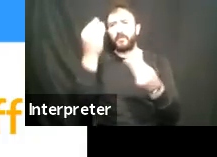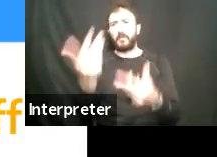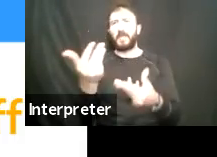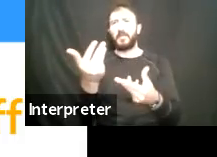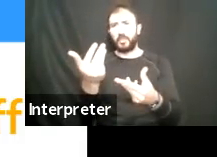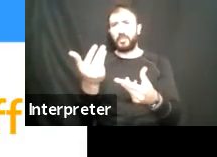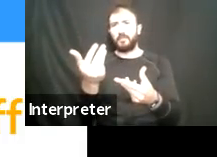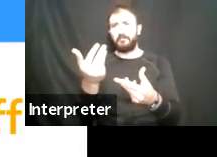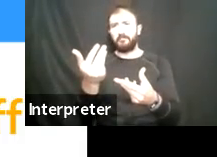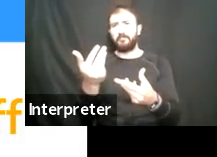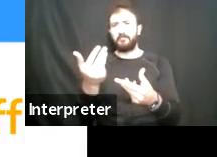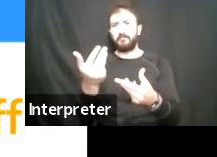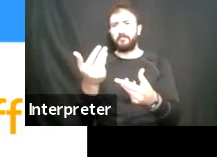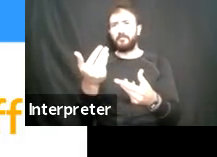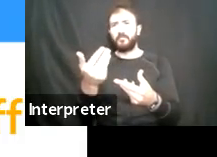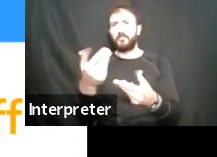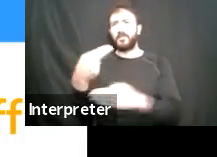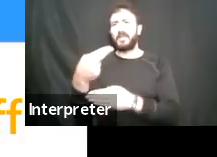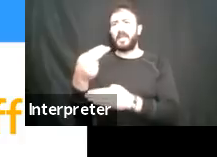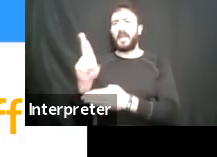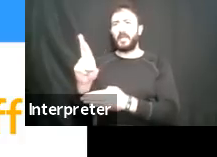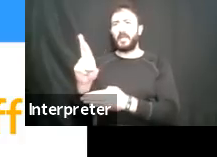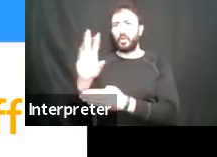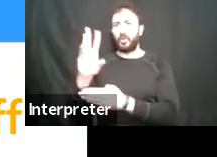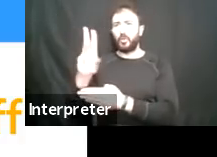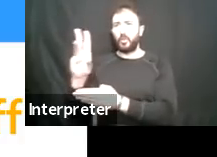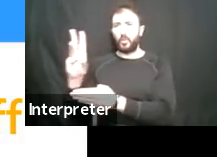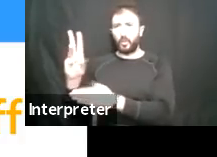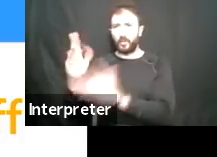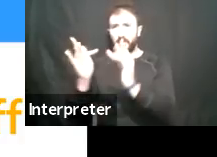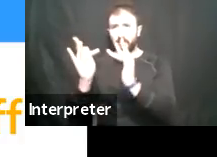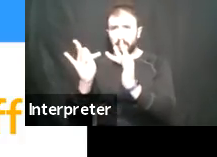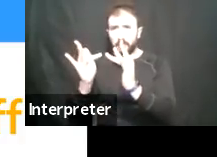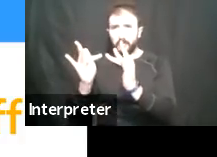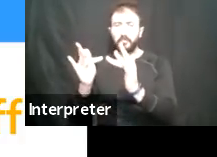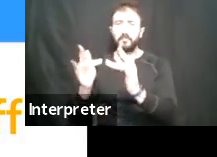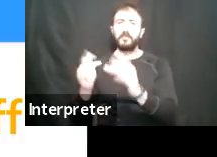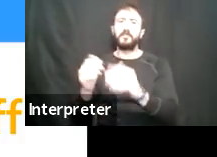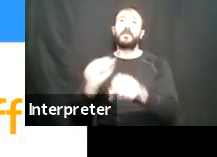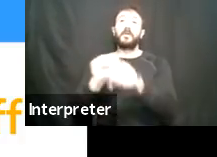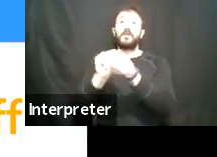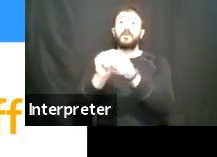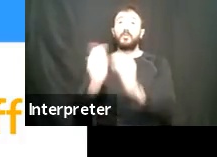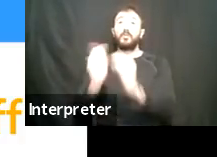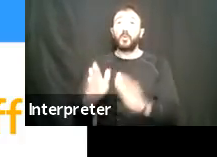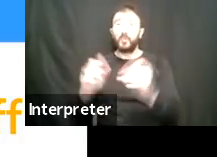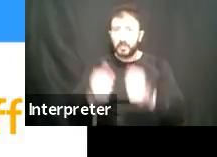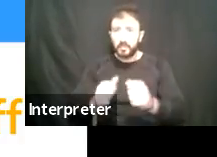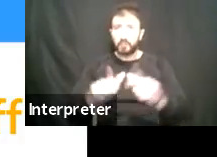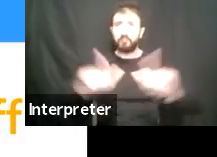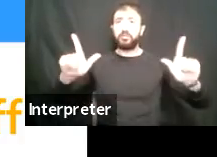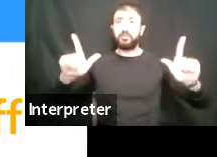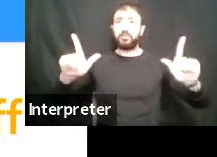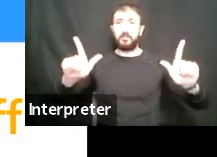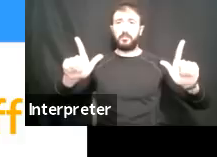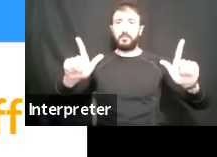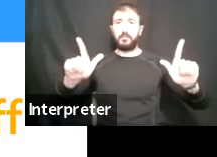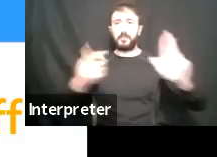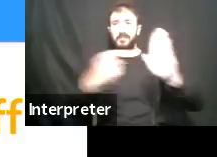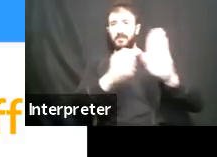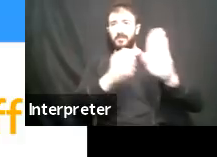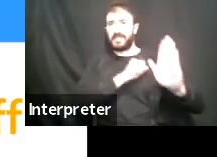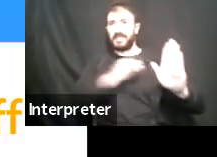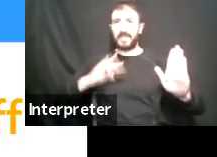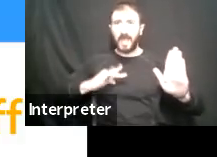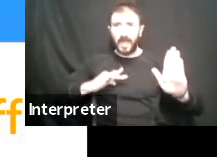human resources page. If employees go through the staff portion of the district website and navigate